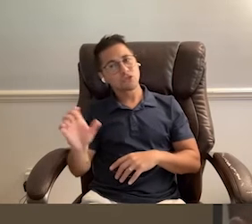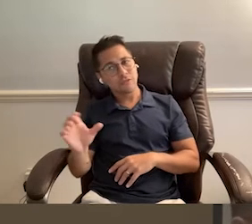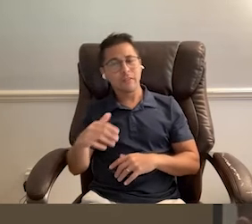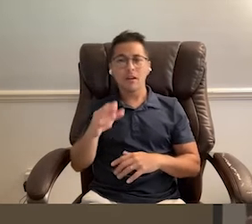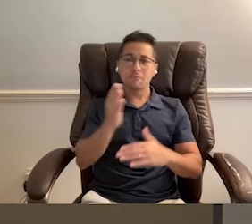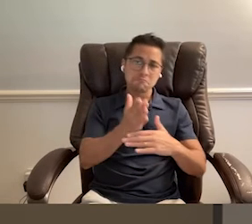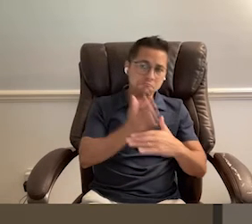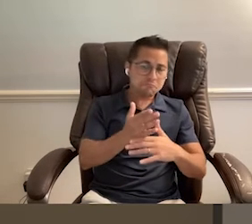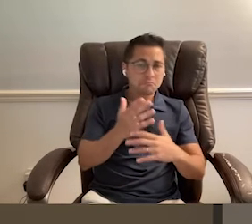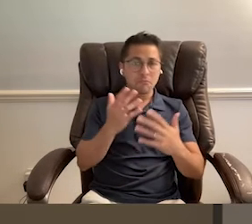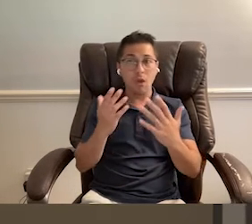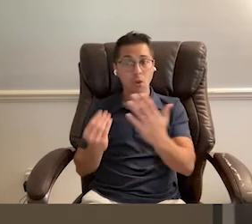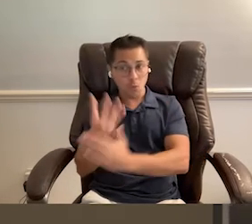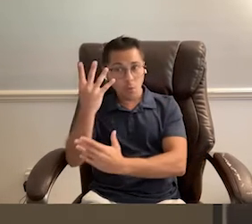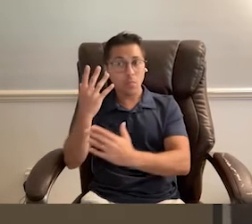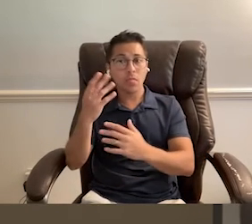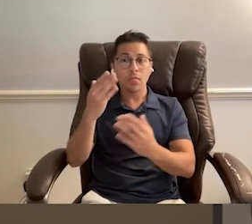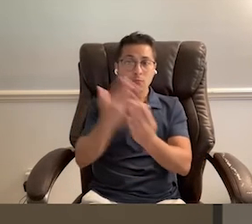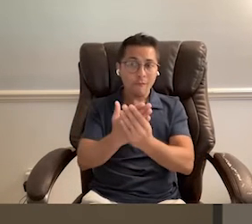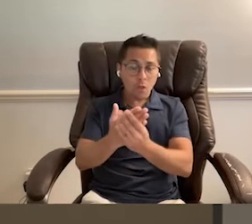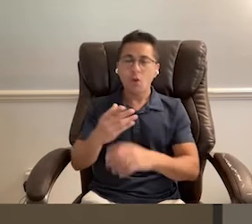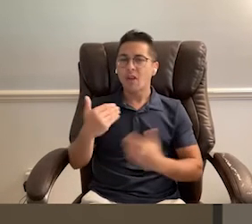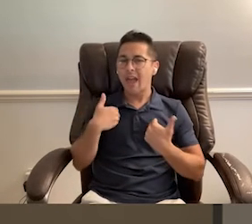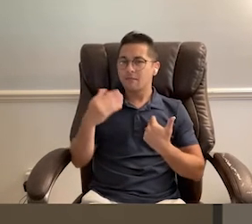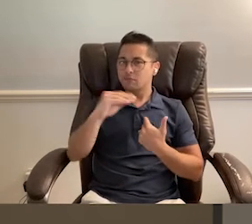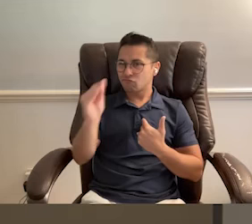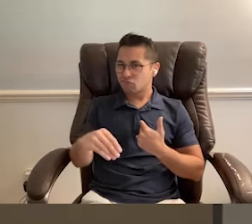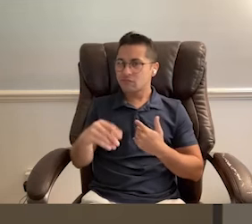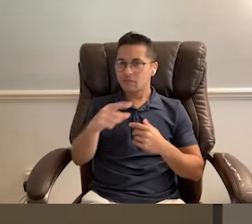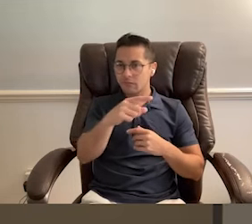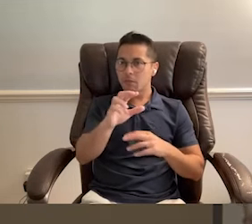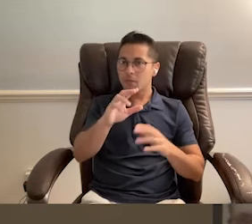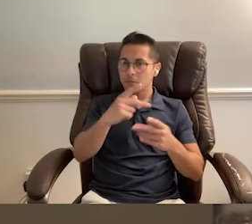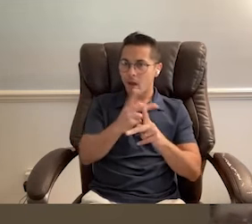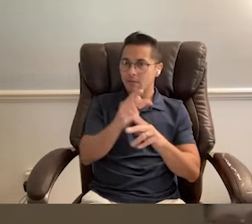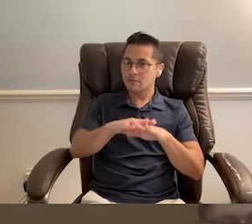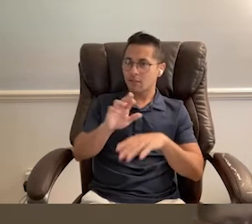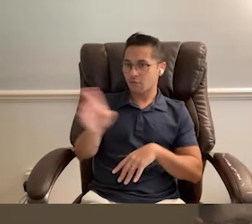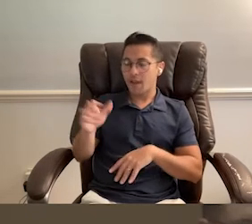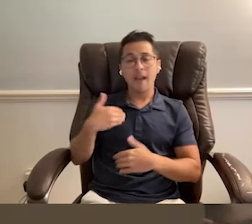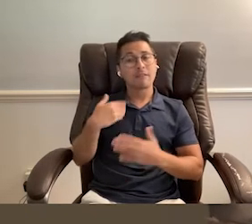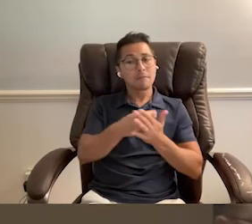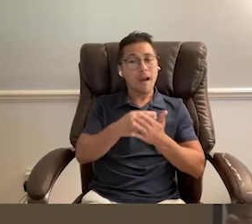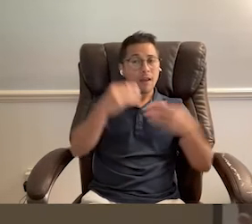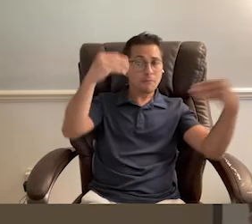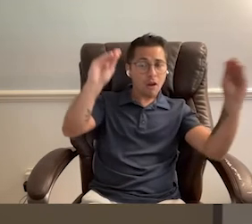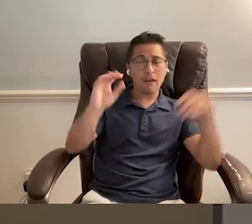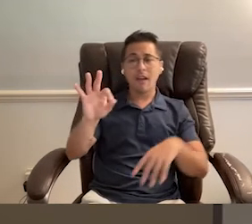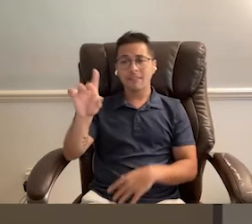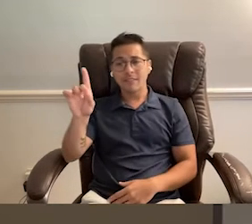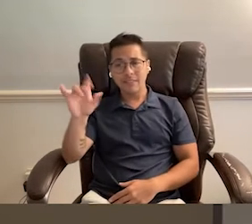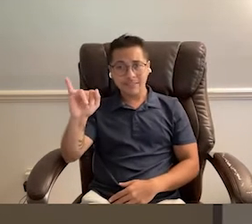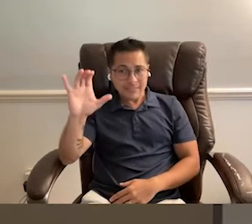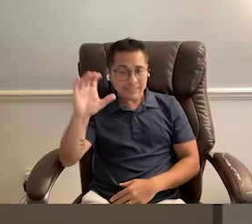growth. They're made up of percentages of these products on the right. We have a money market, an FDIC product, a U.S. bond and